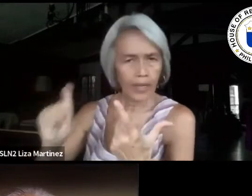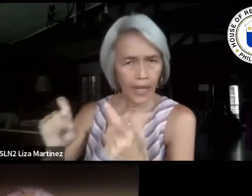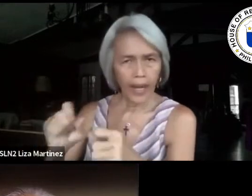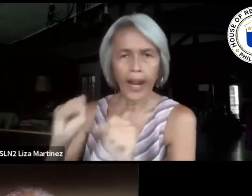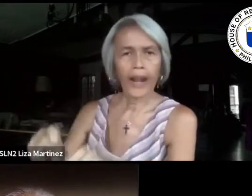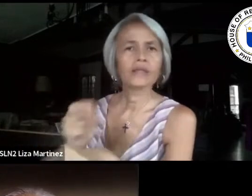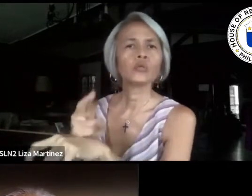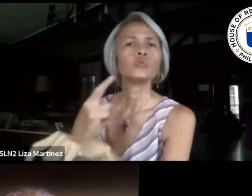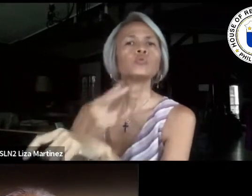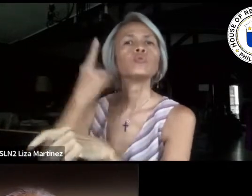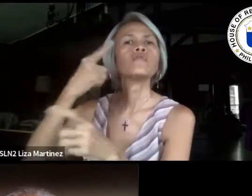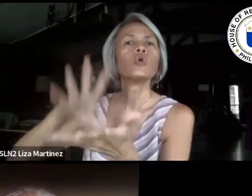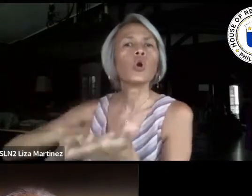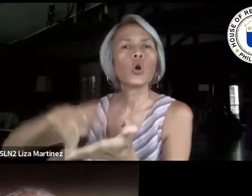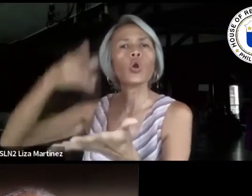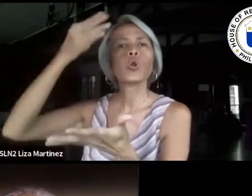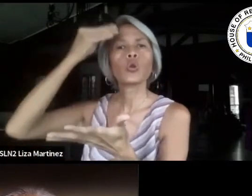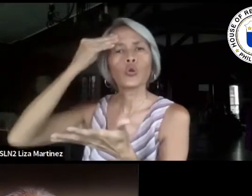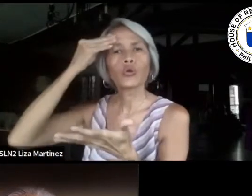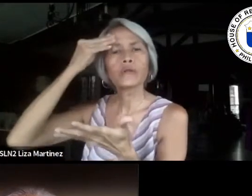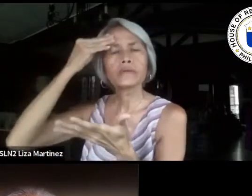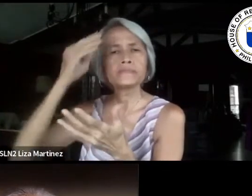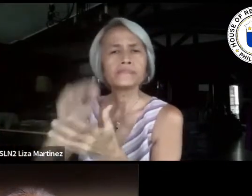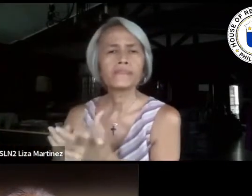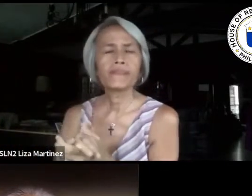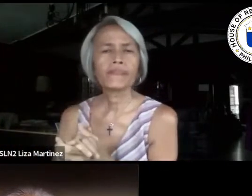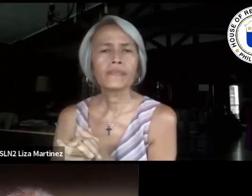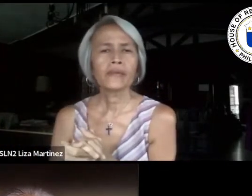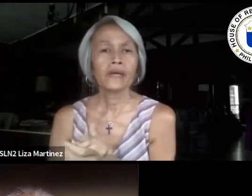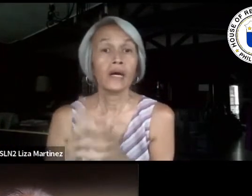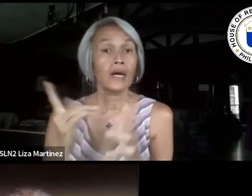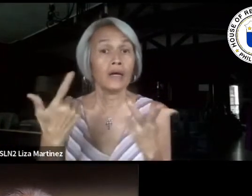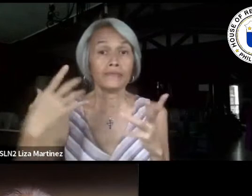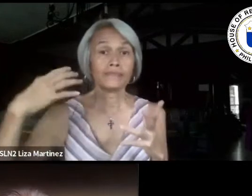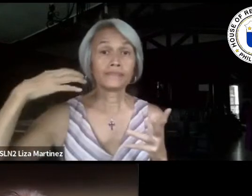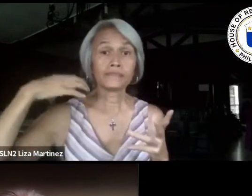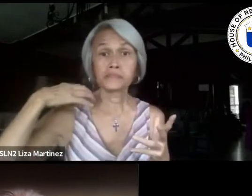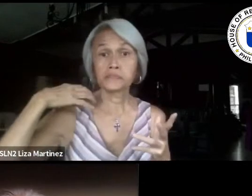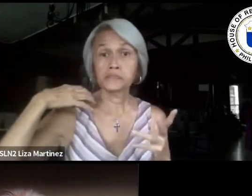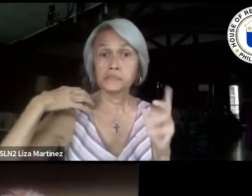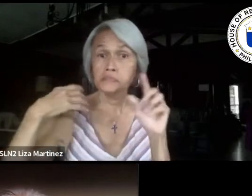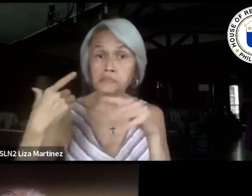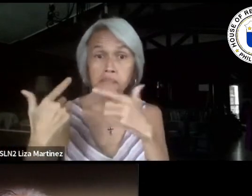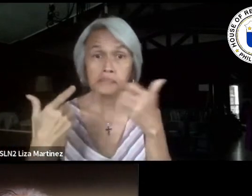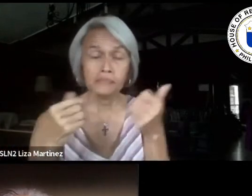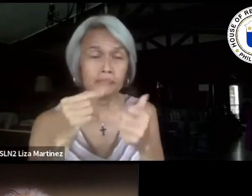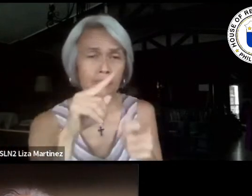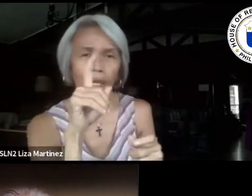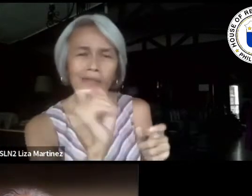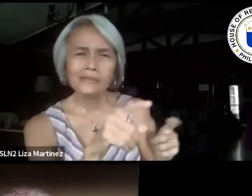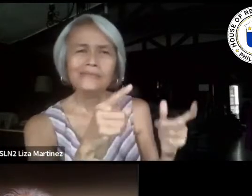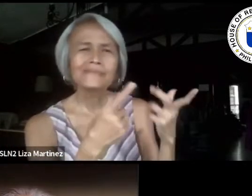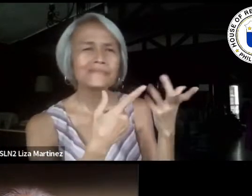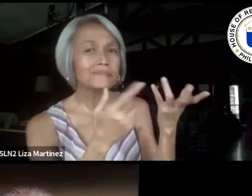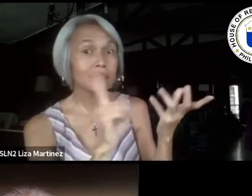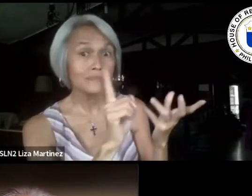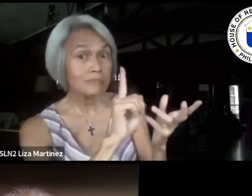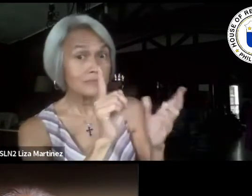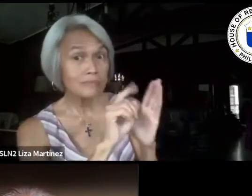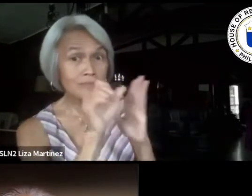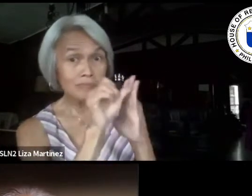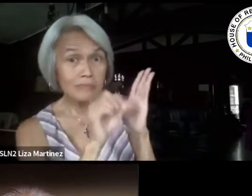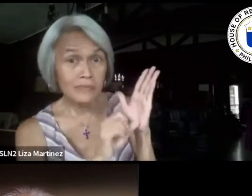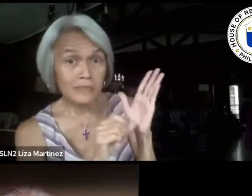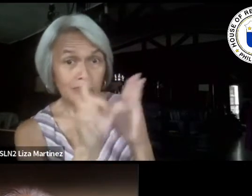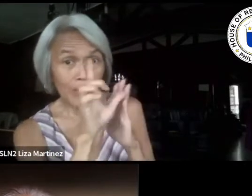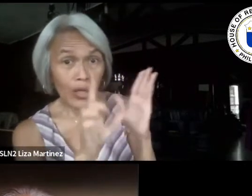Okay. Thank you very much. With that, ano, Dr. Attorney Estrada? Yes, Mr. Chair, a very brief manifestation lang